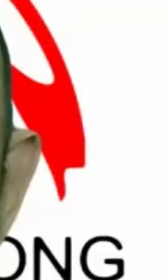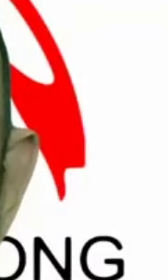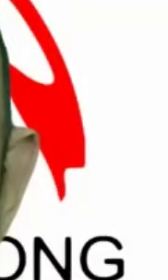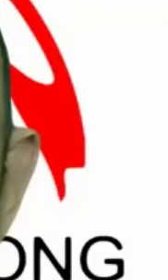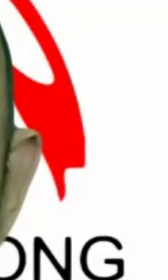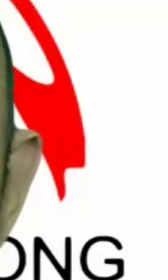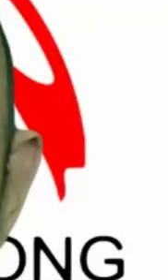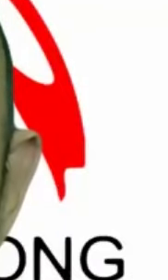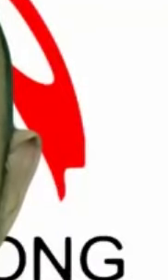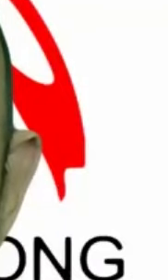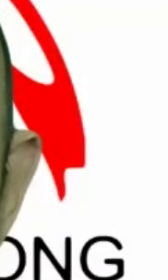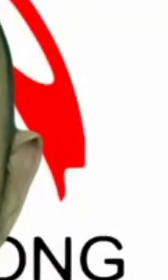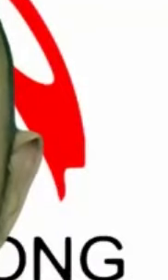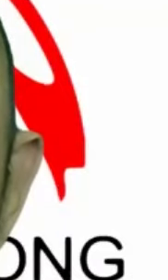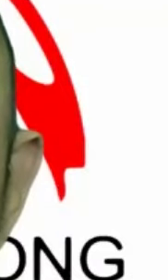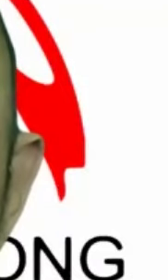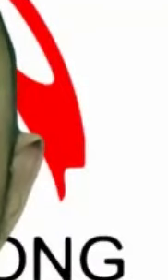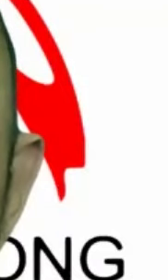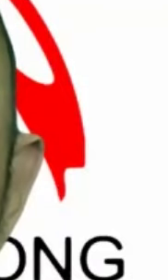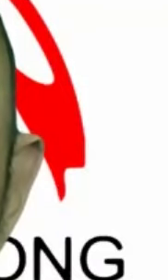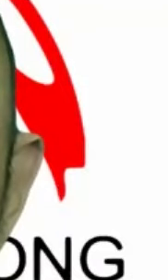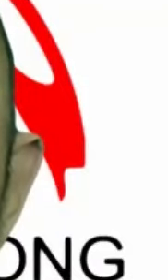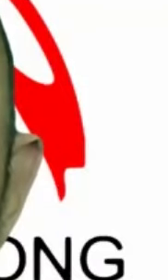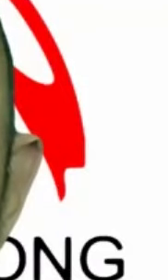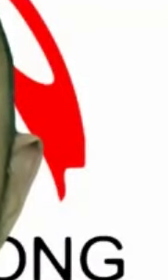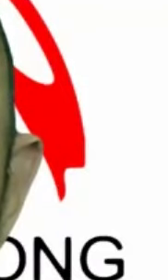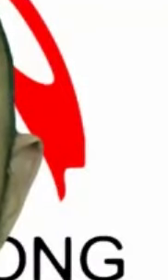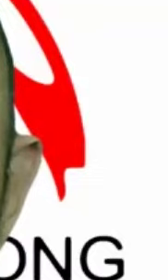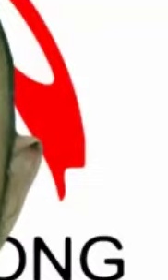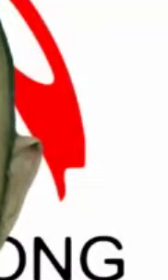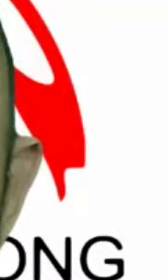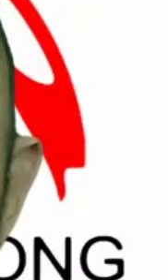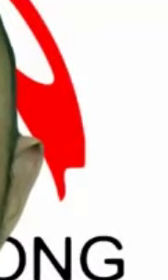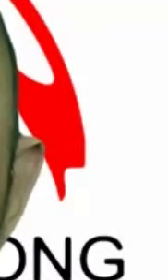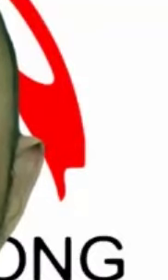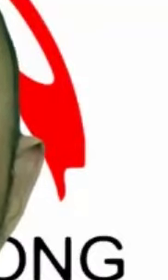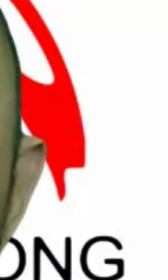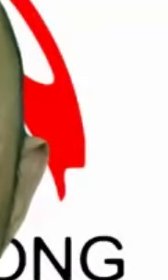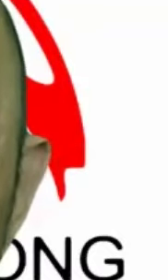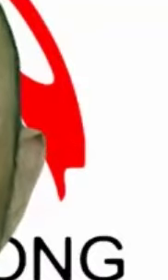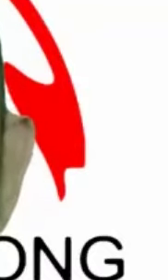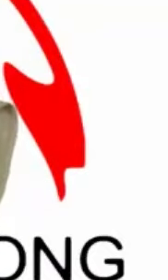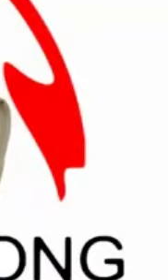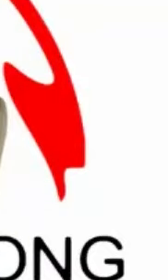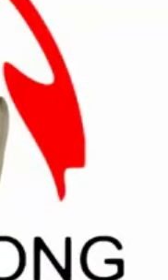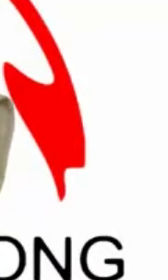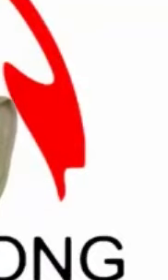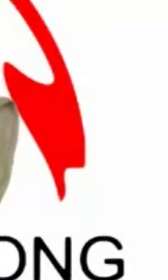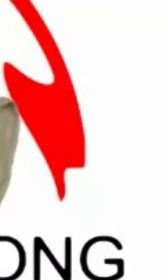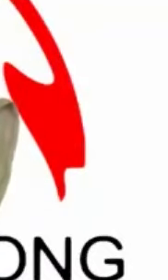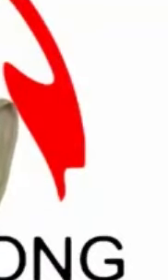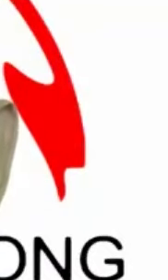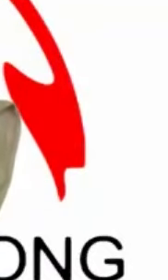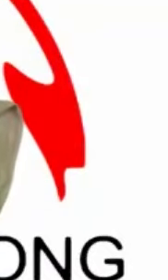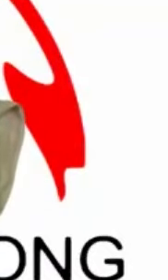stronger, and we need this strength in order to make the change possible. So when